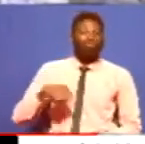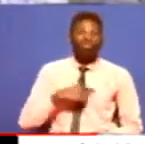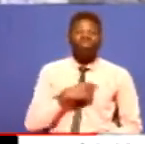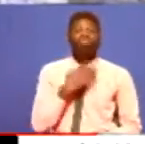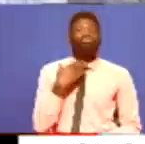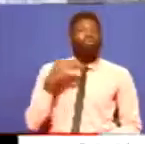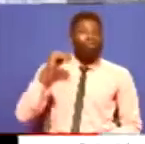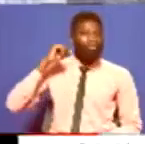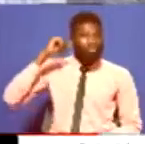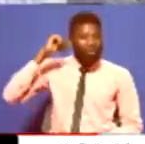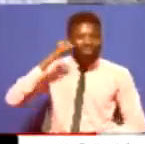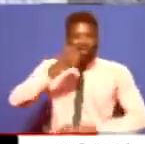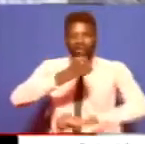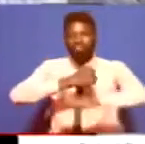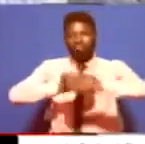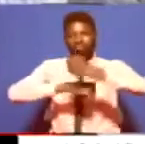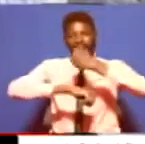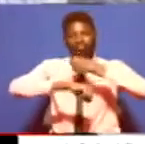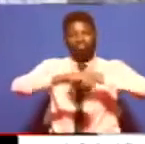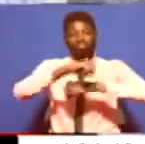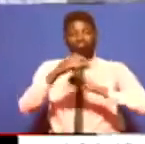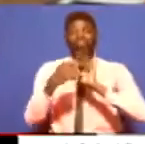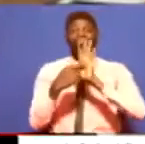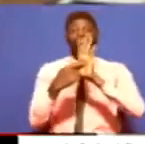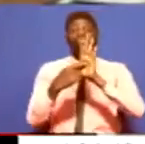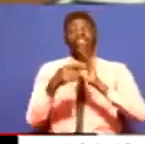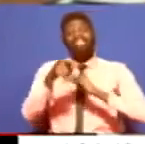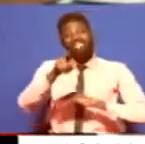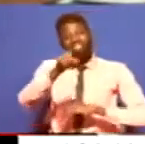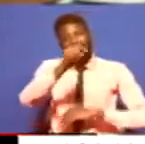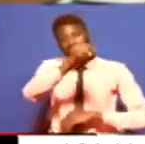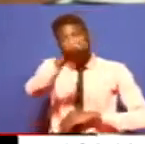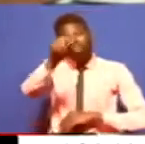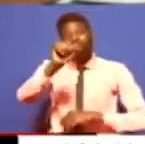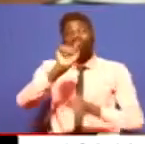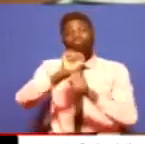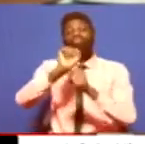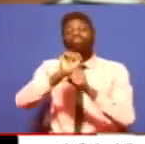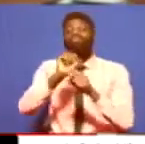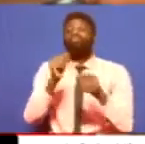action. Siasa ambao unaonyesha vitu unafanya kwa ground.